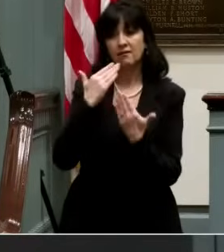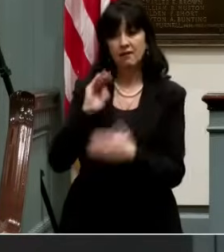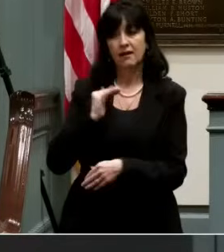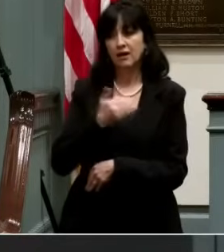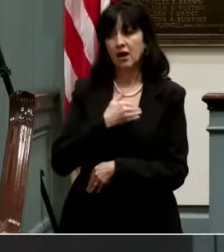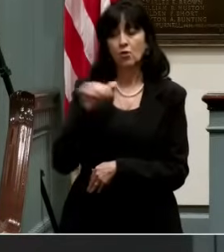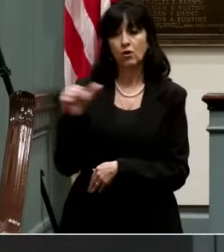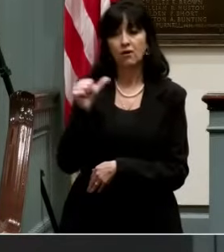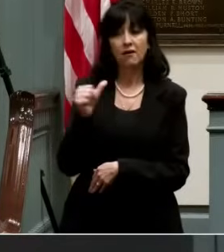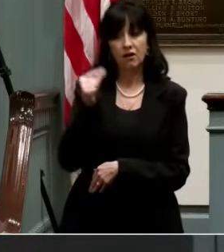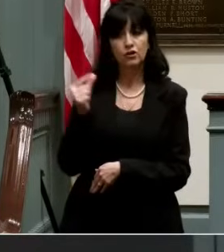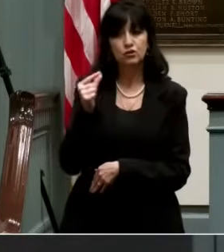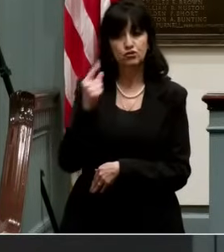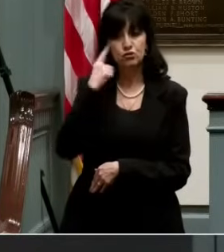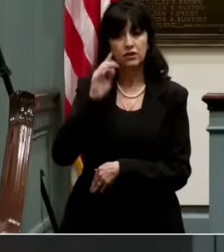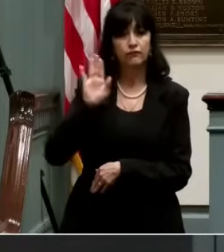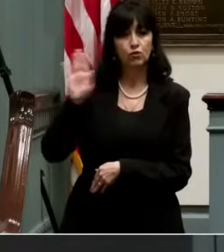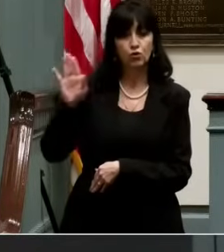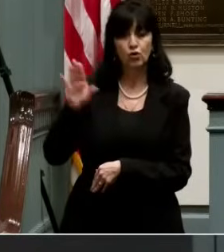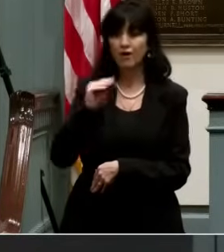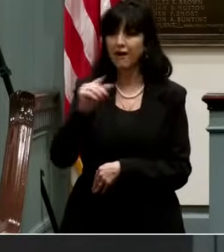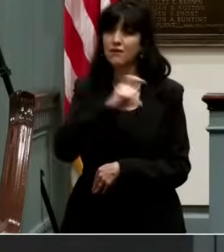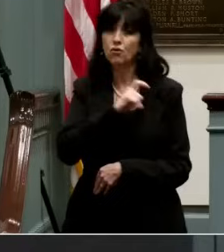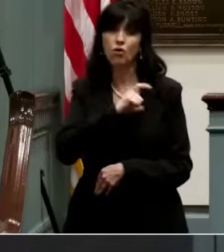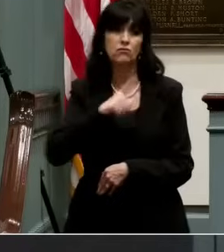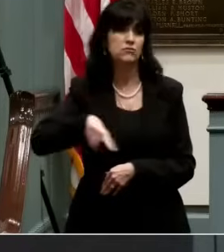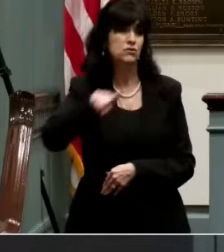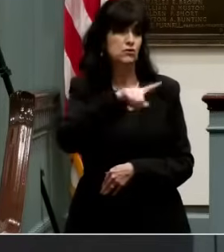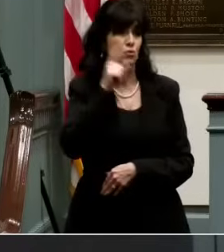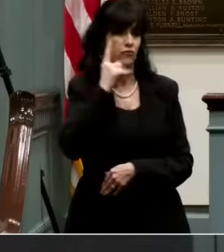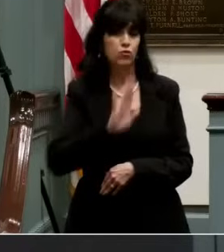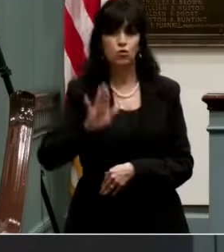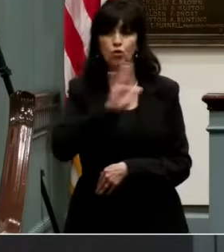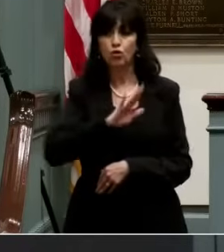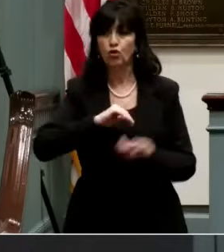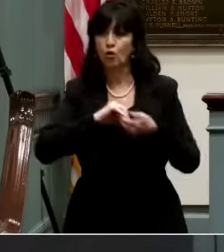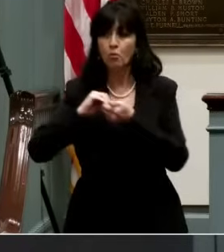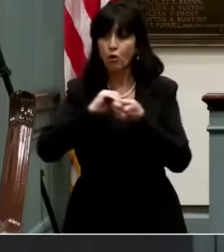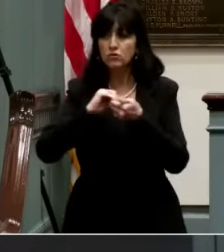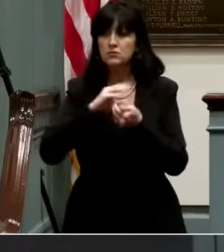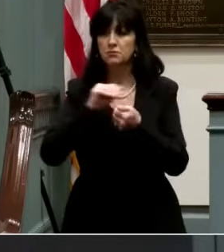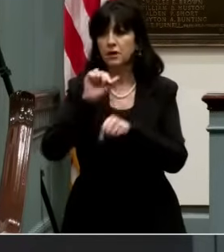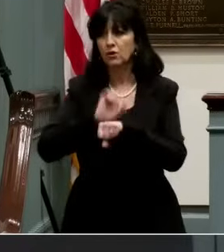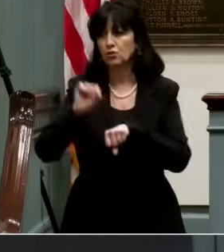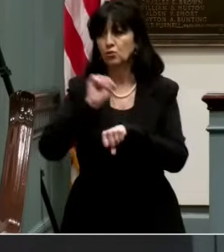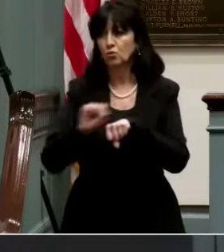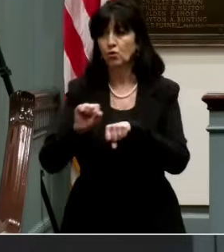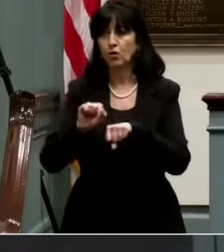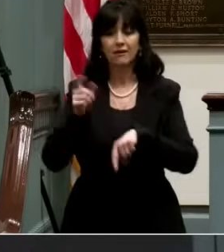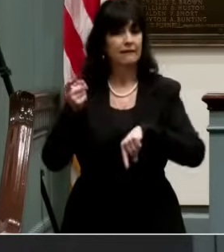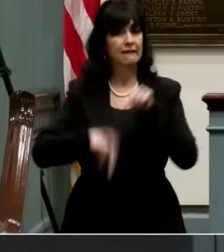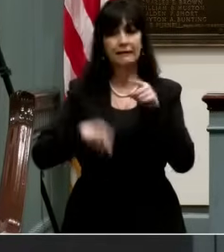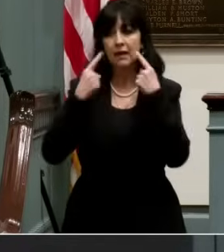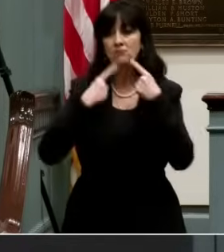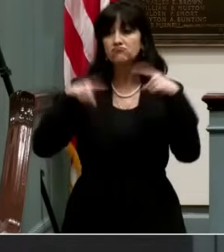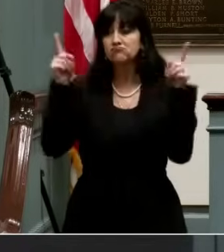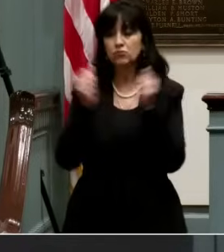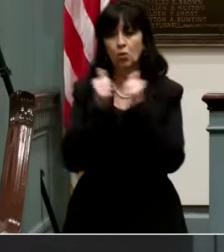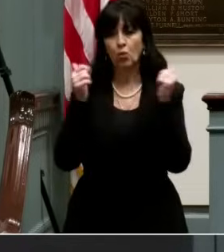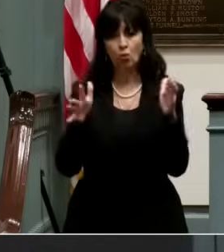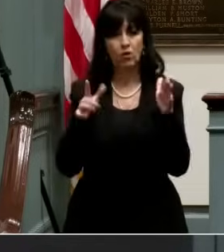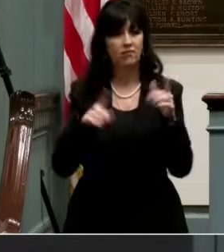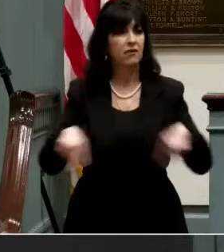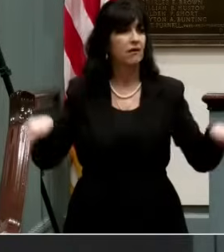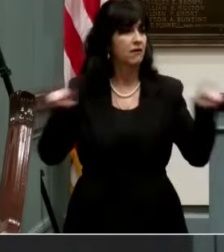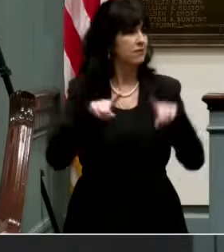our law enforcement officers for their partnership and hard work. It doesn't happen without your partnership and the judiciary as well. Where's